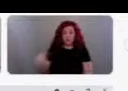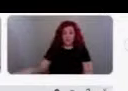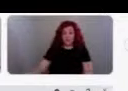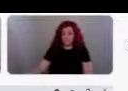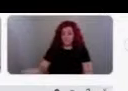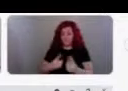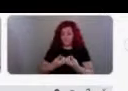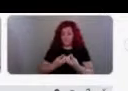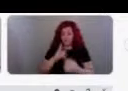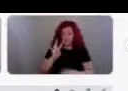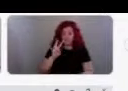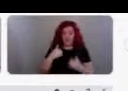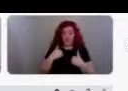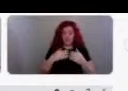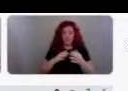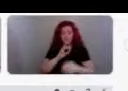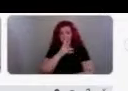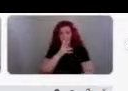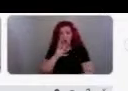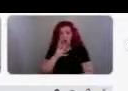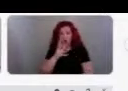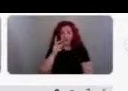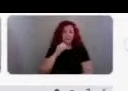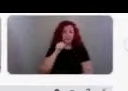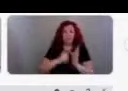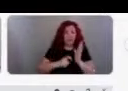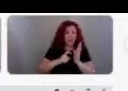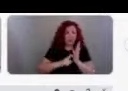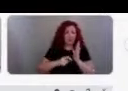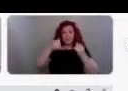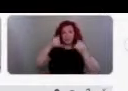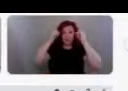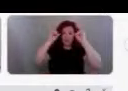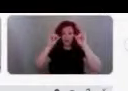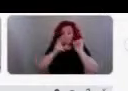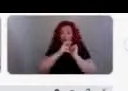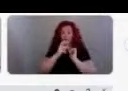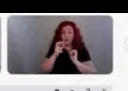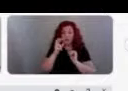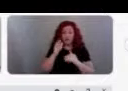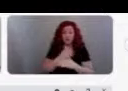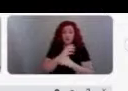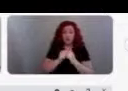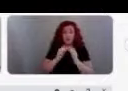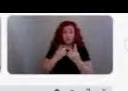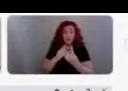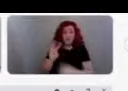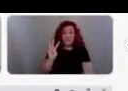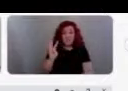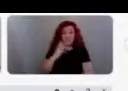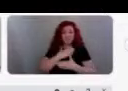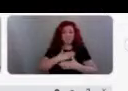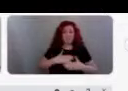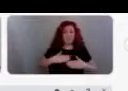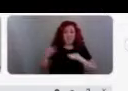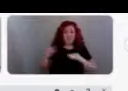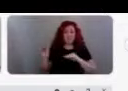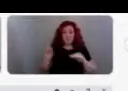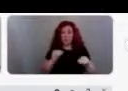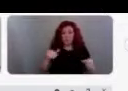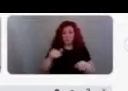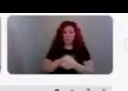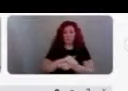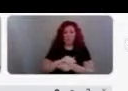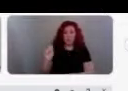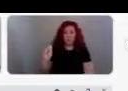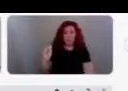driven by farming rather than mining and cattle ranching interests we share with district six please move the entire sarita green valley